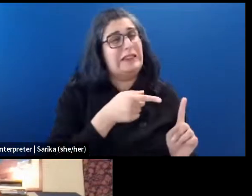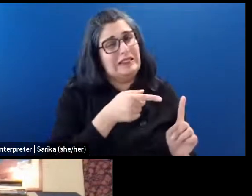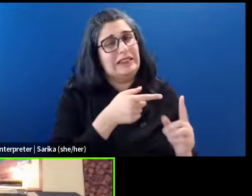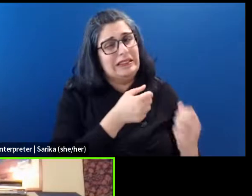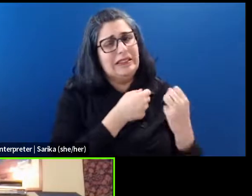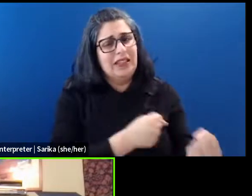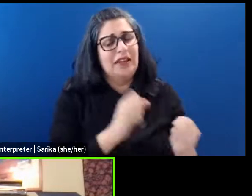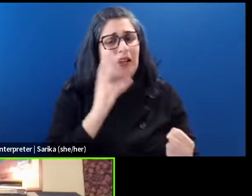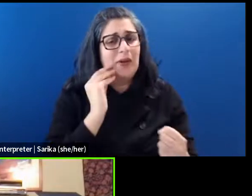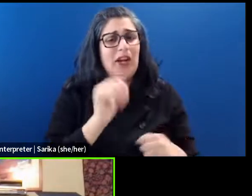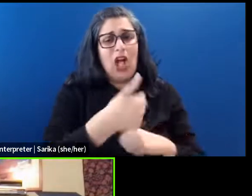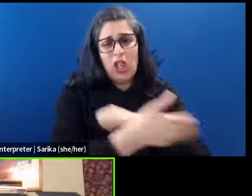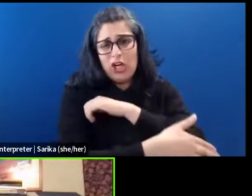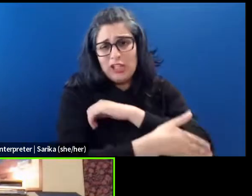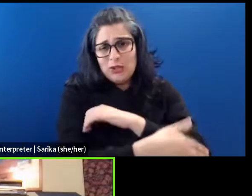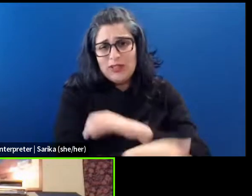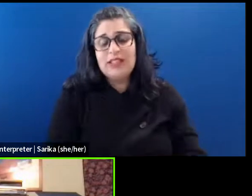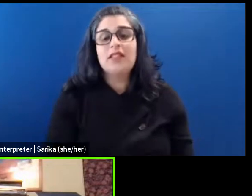Yeah.